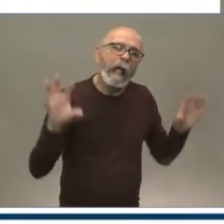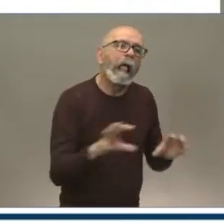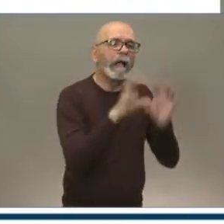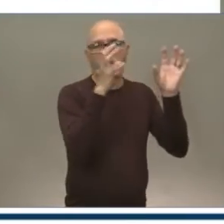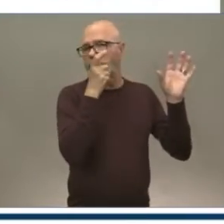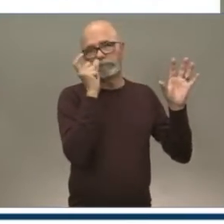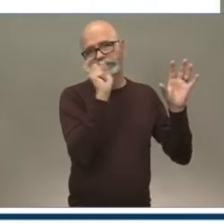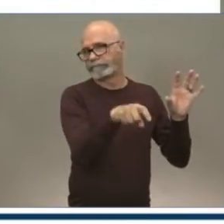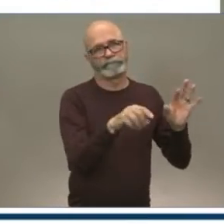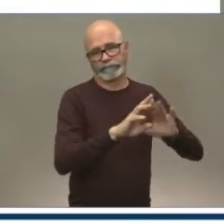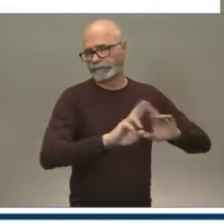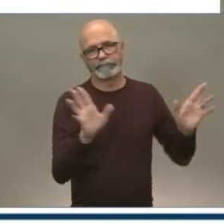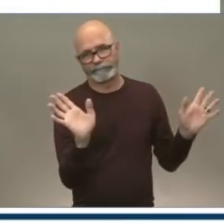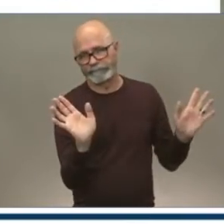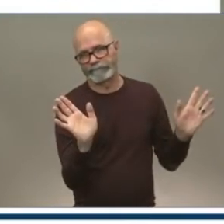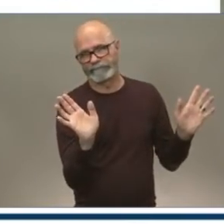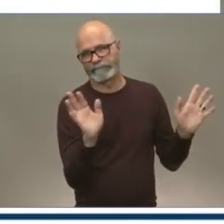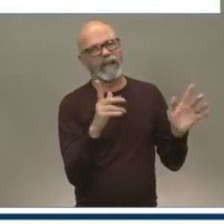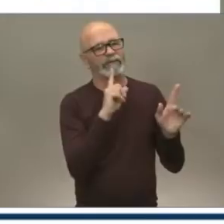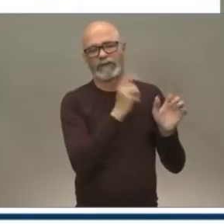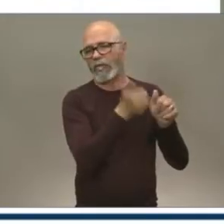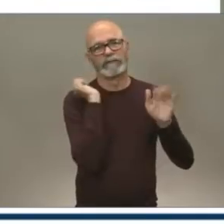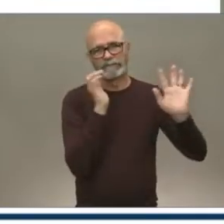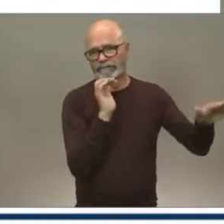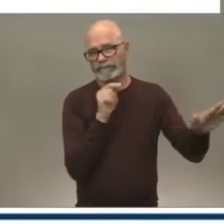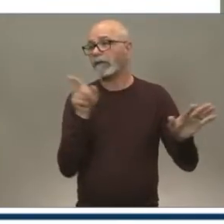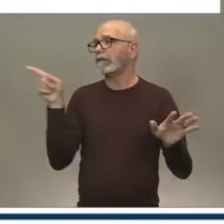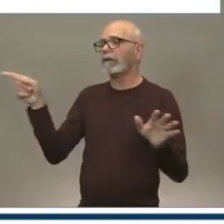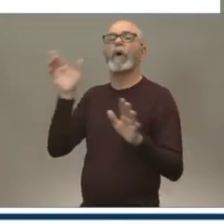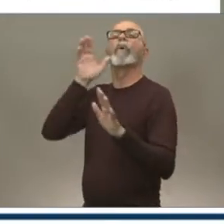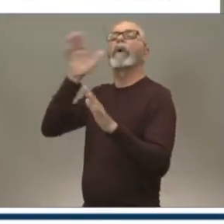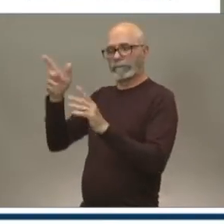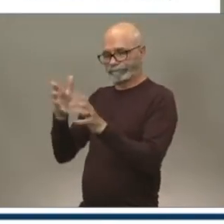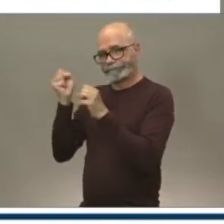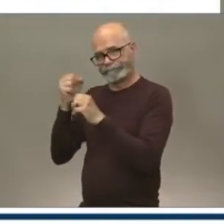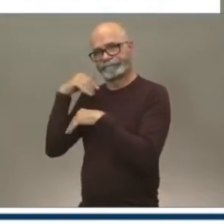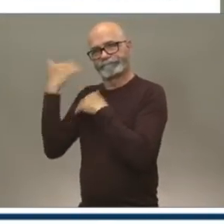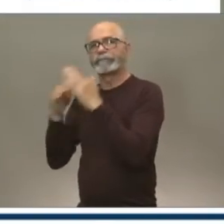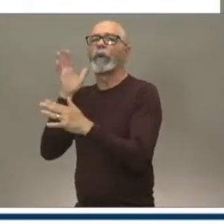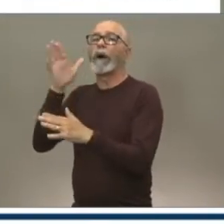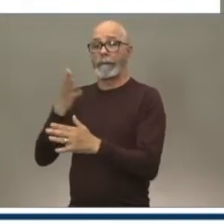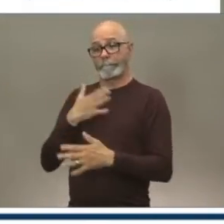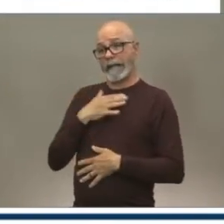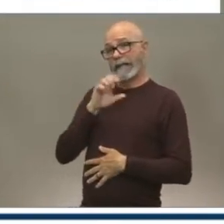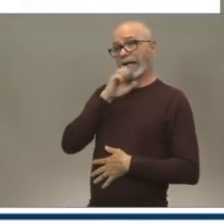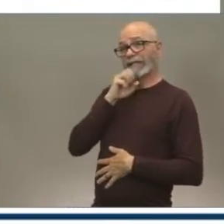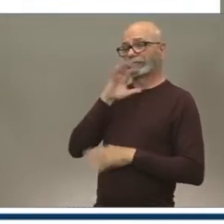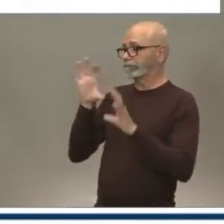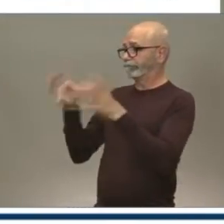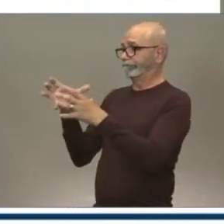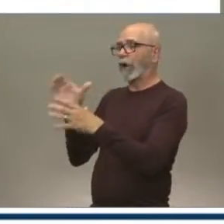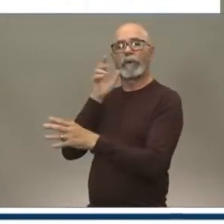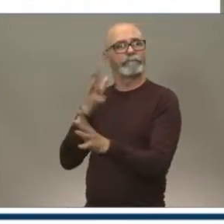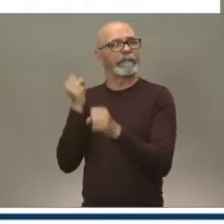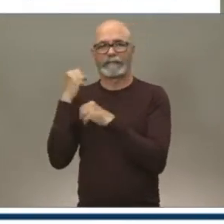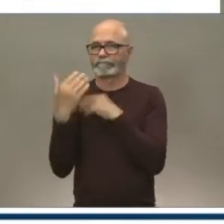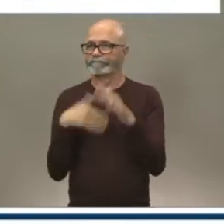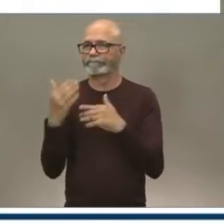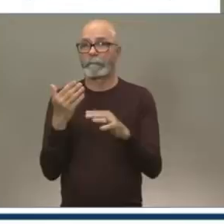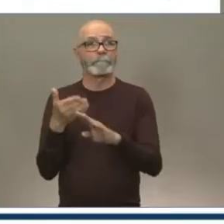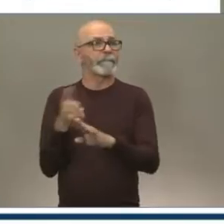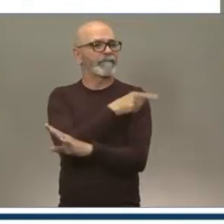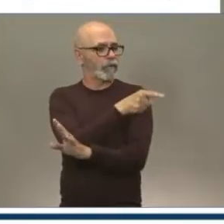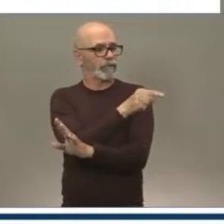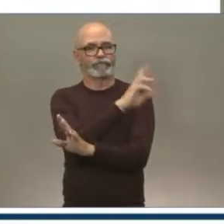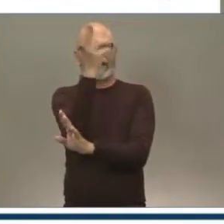get a vaccine, when the healthy worker can very easily go to their age-based program and will actually get vaccinated faster through